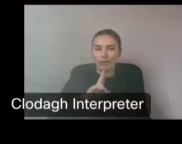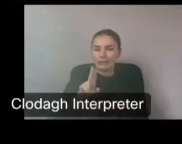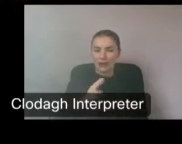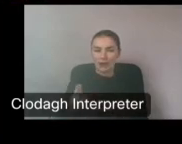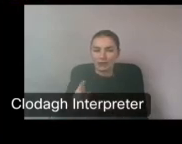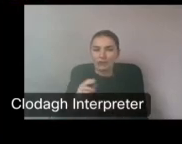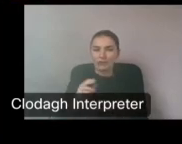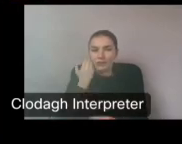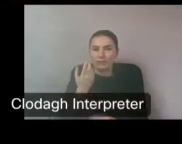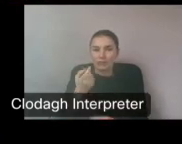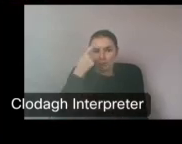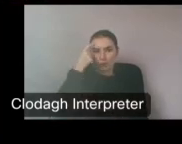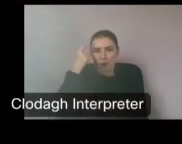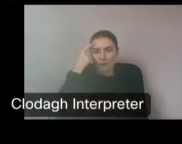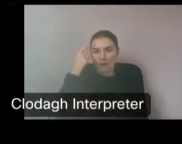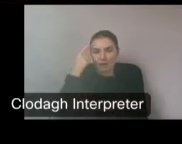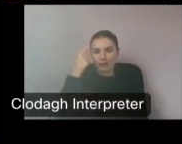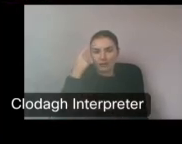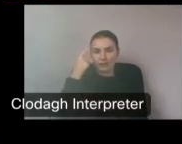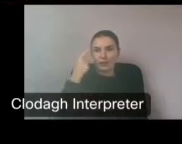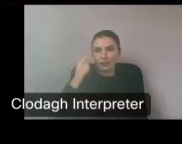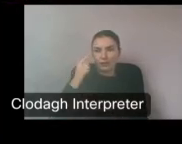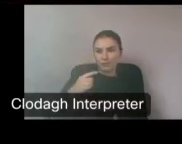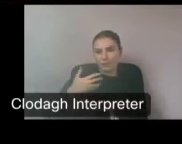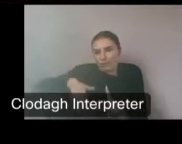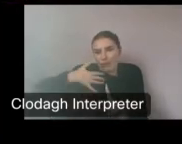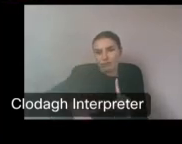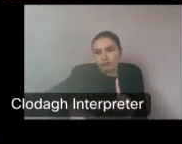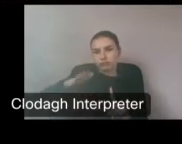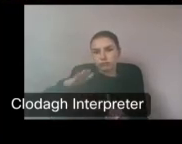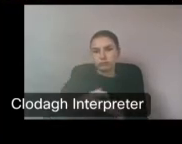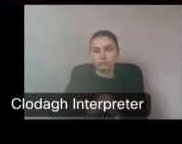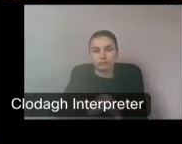because of their trauma of the background. So